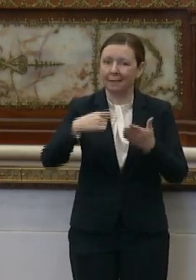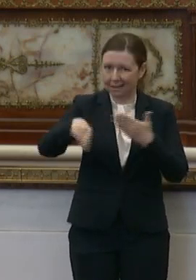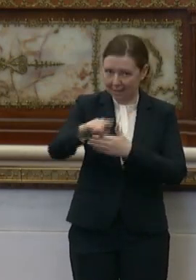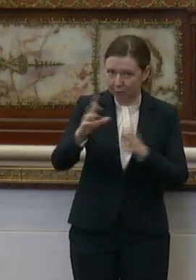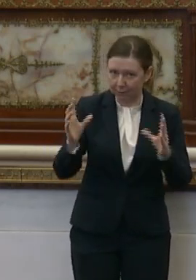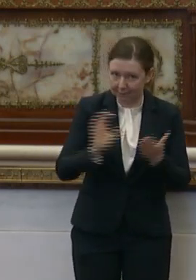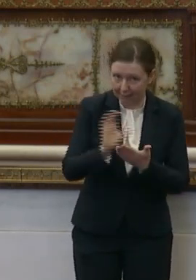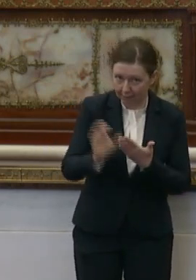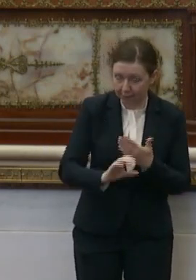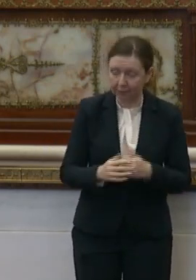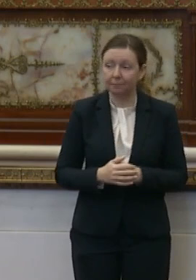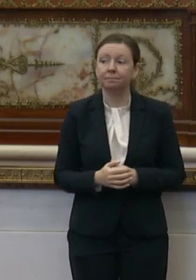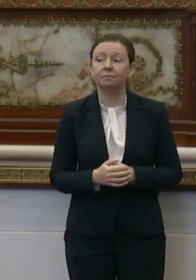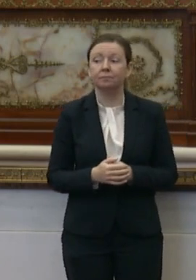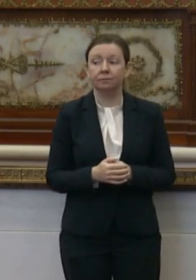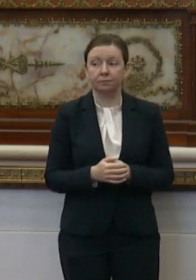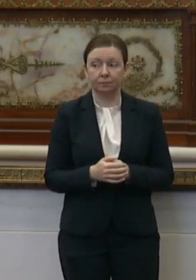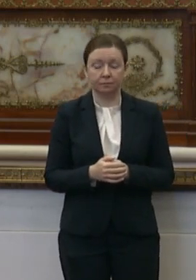calendar.